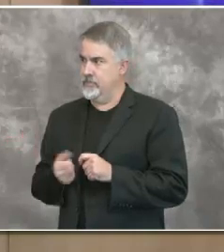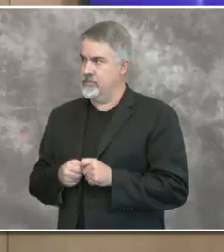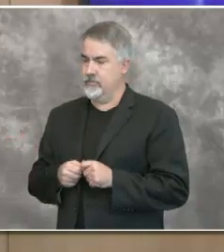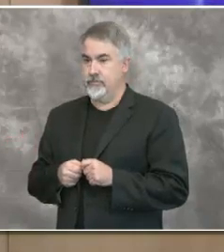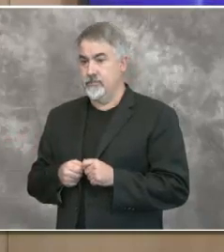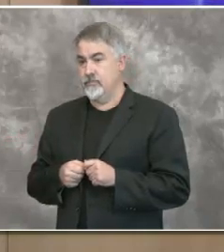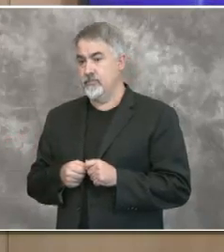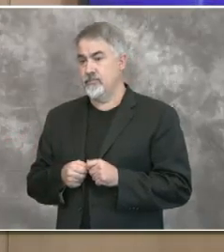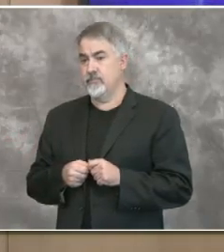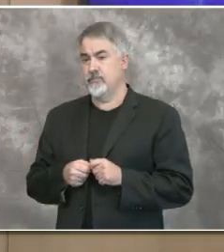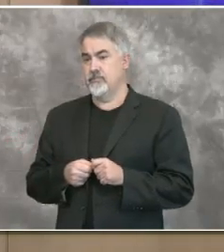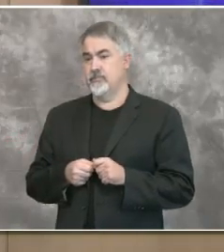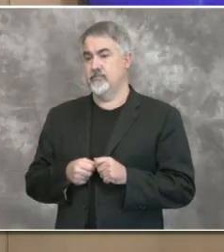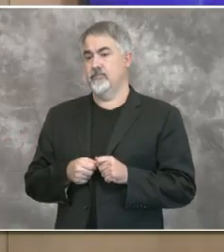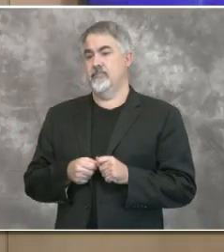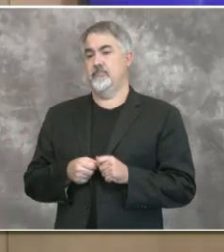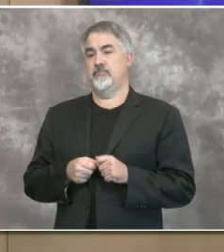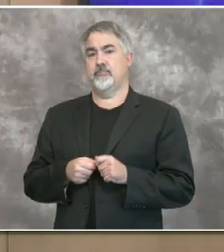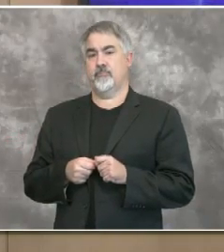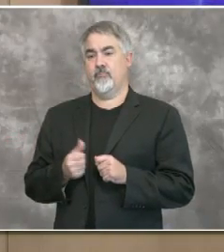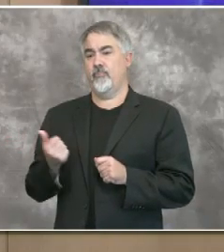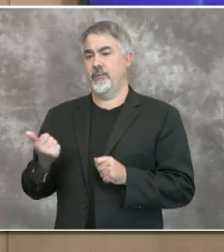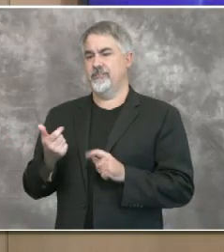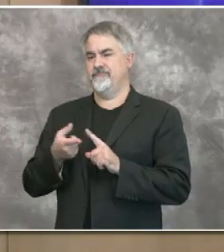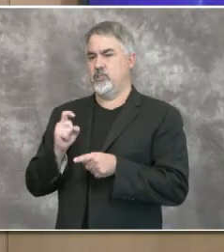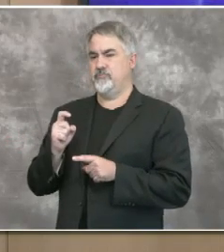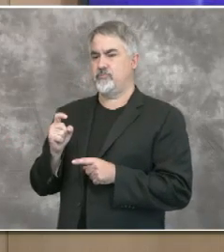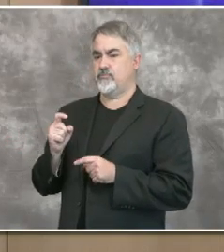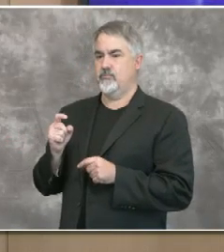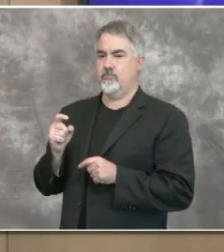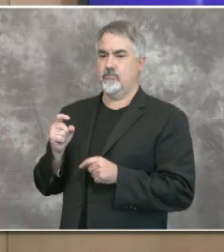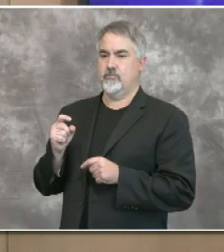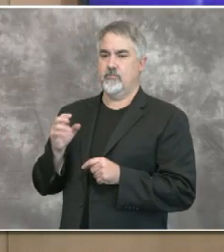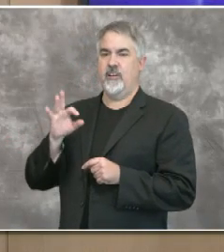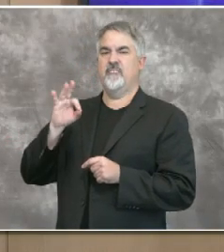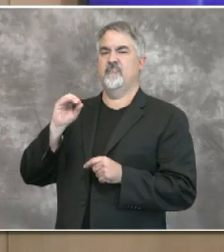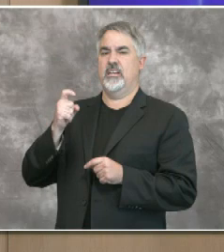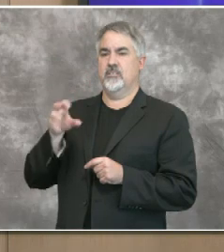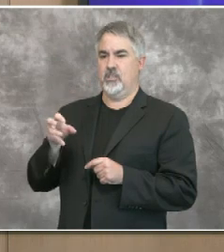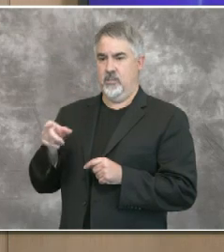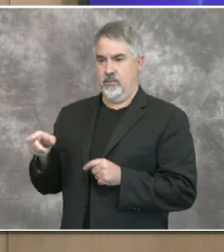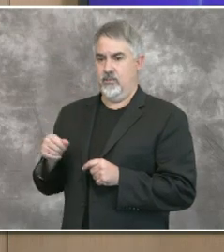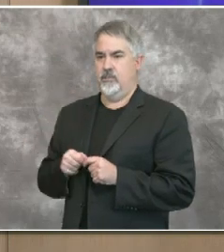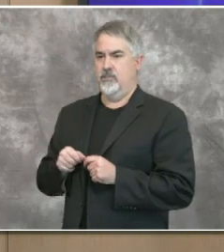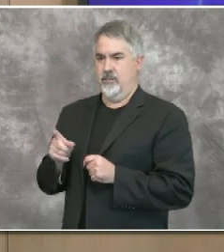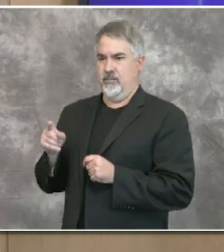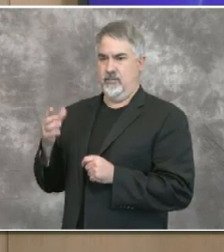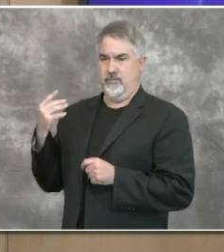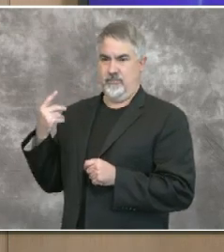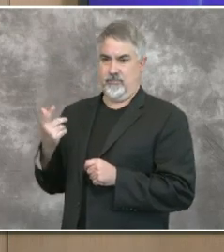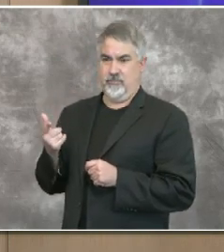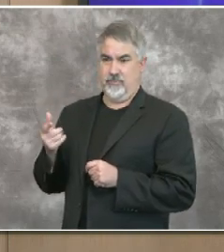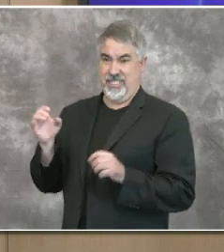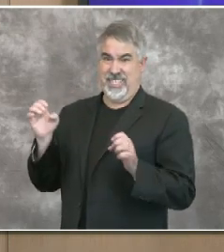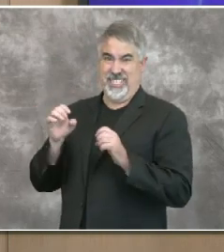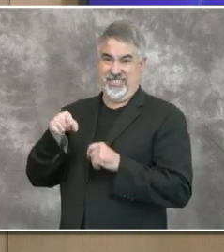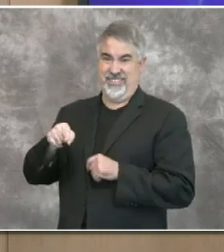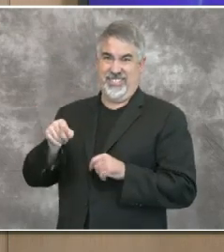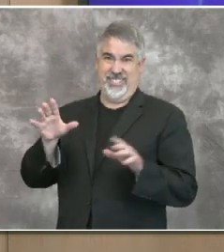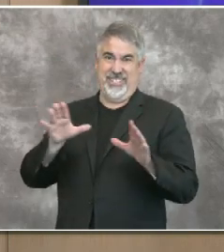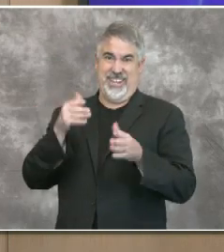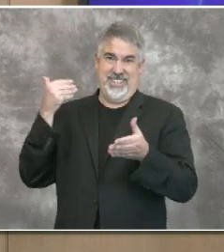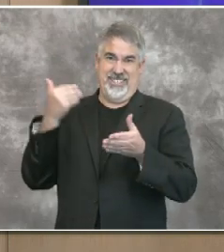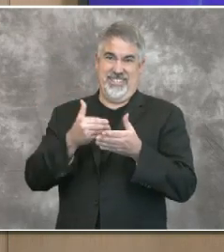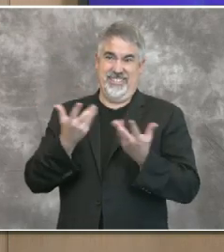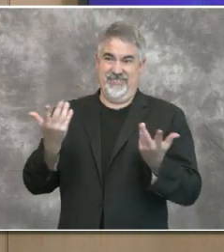Justina Myers from Fox 5. As we near Easter, can you please reiterate again for our viewers what is allowed and not allowed in terms of gathering with